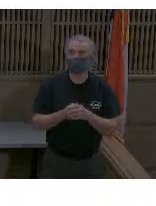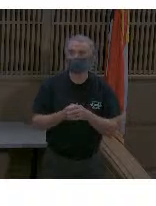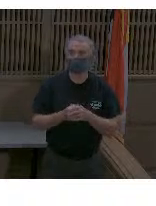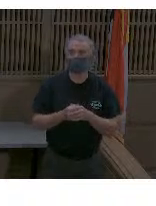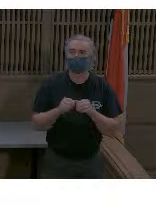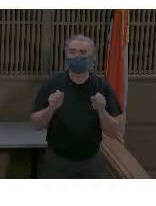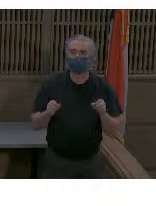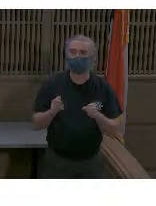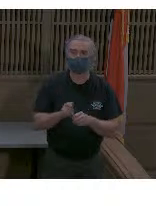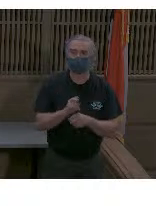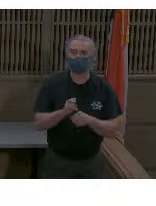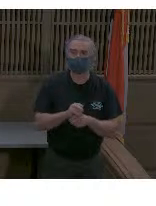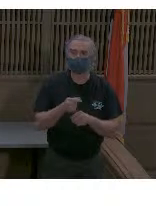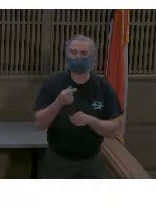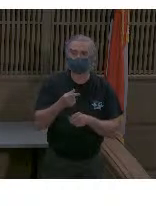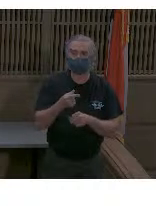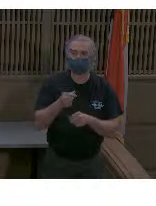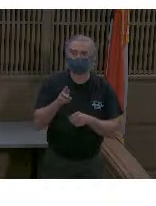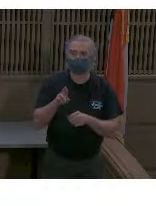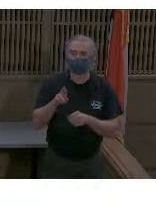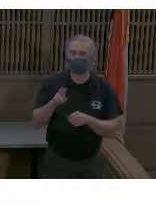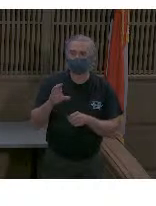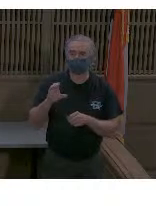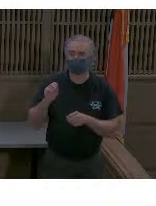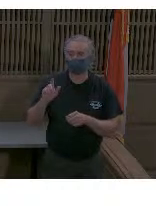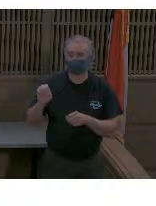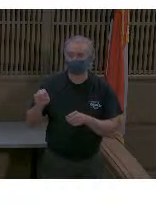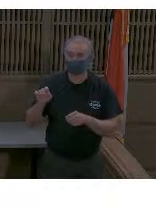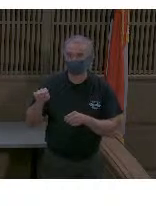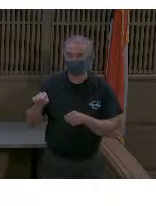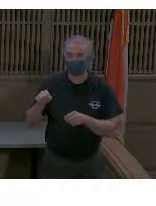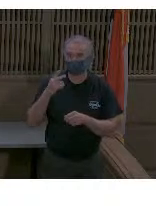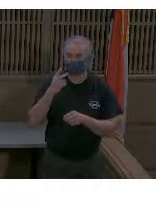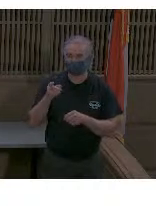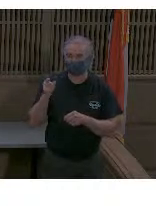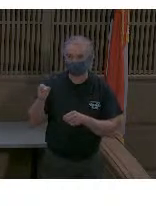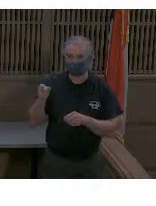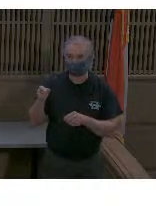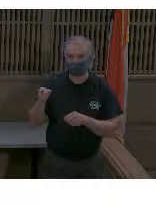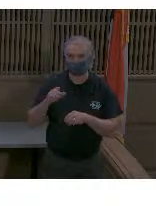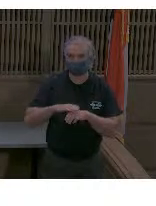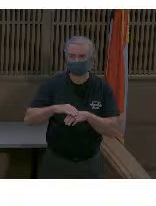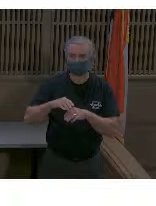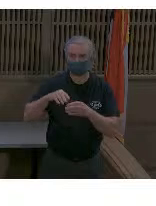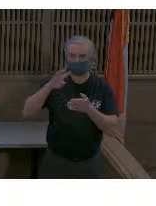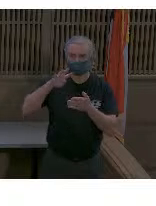the QR code that you see here on the screen. The